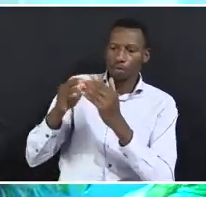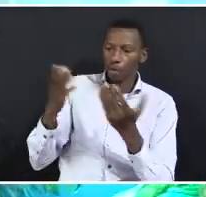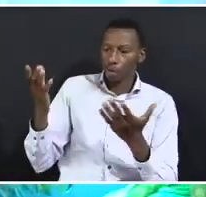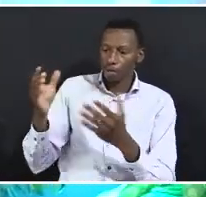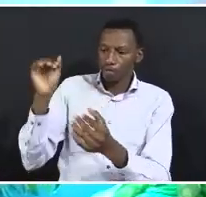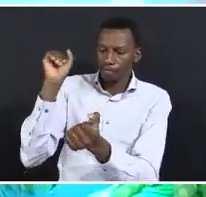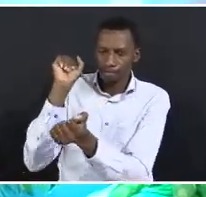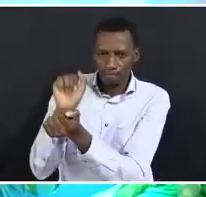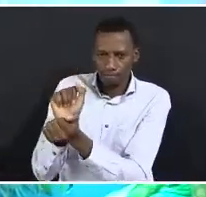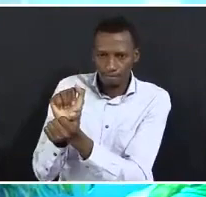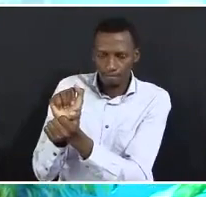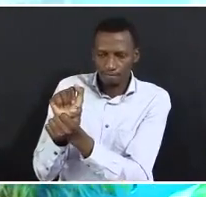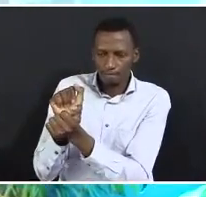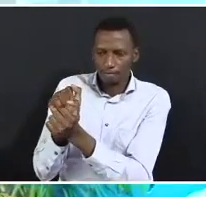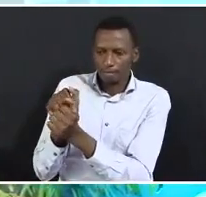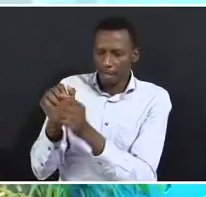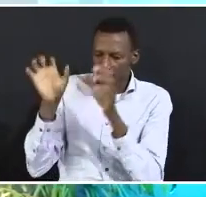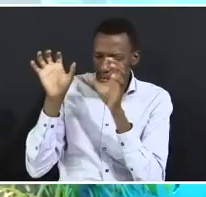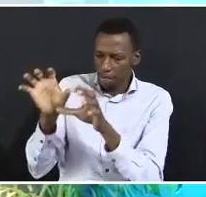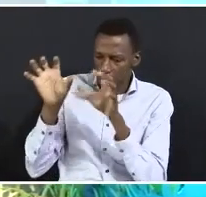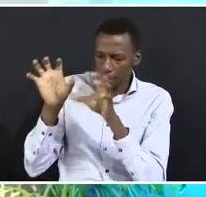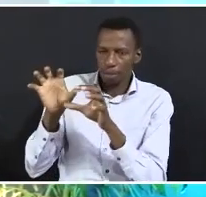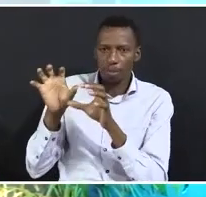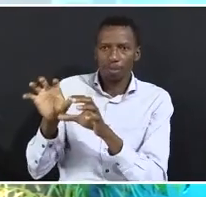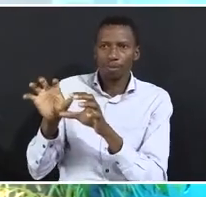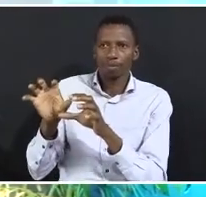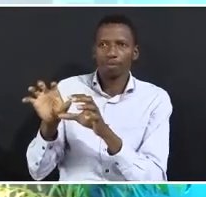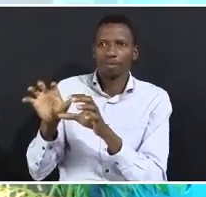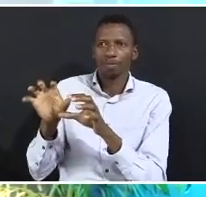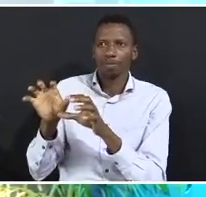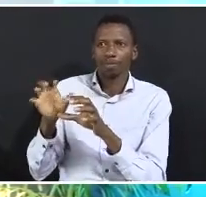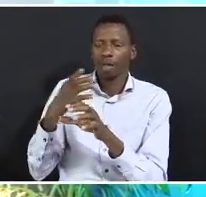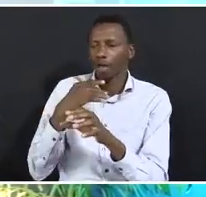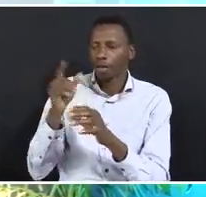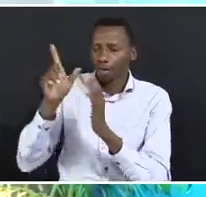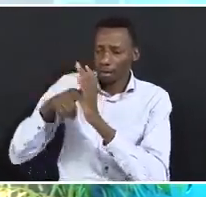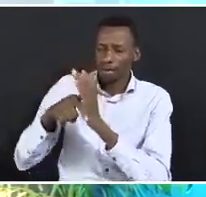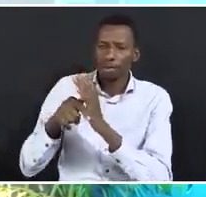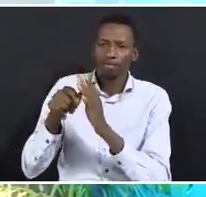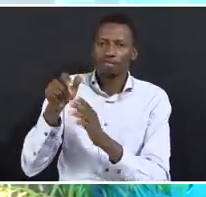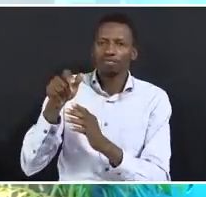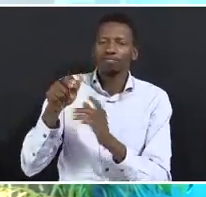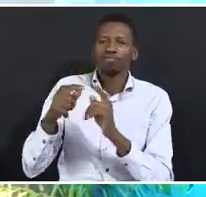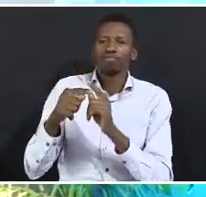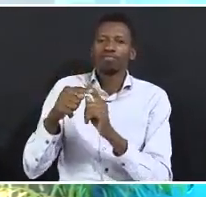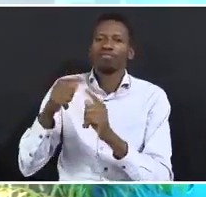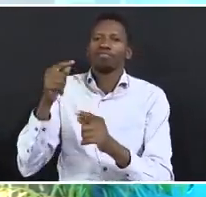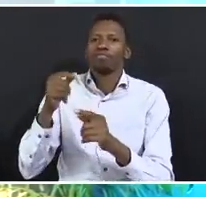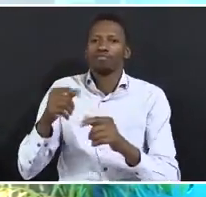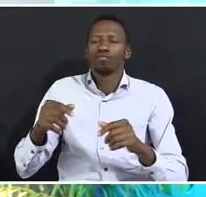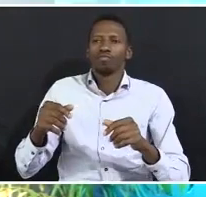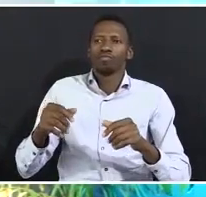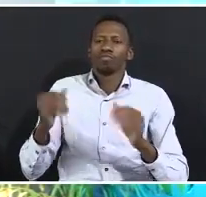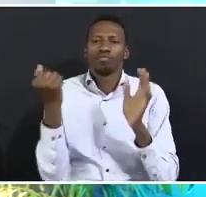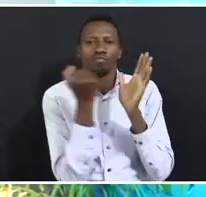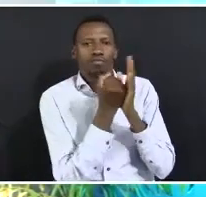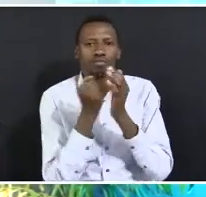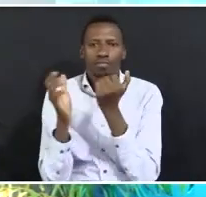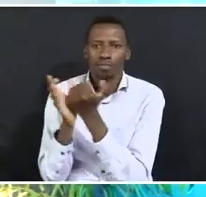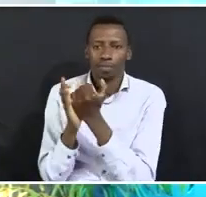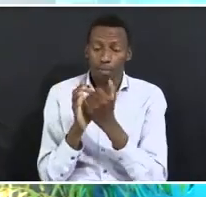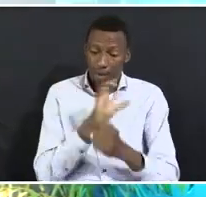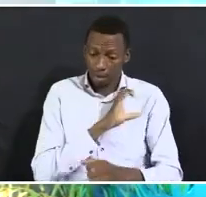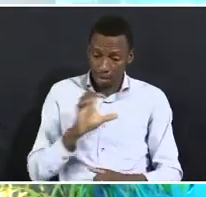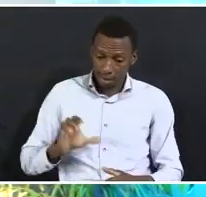betrayed, mocked, all the way and be crucified. Christ had the power. The power